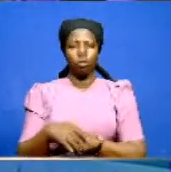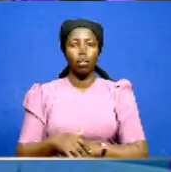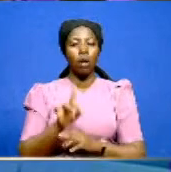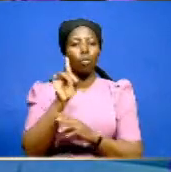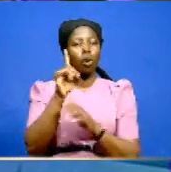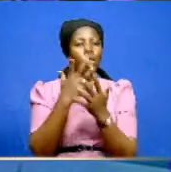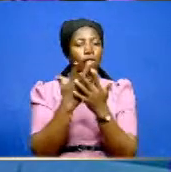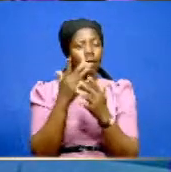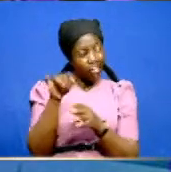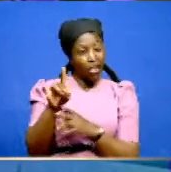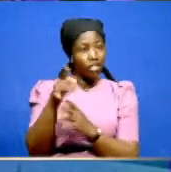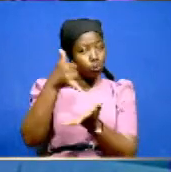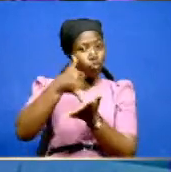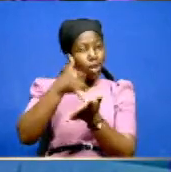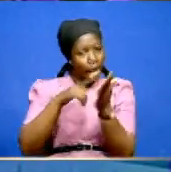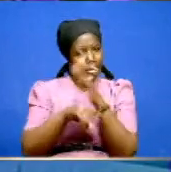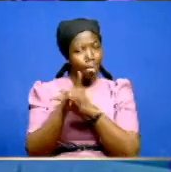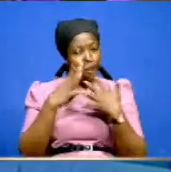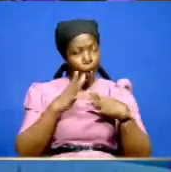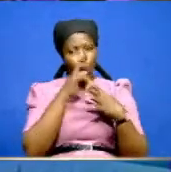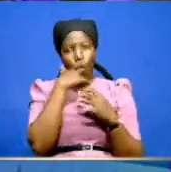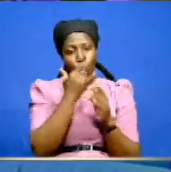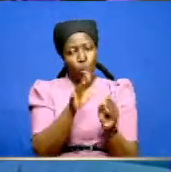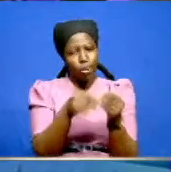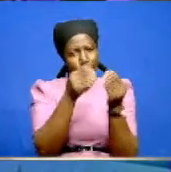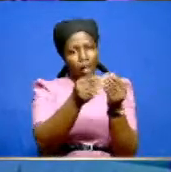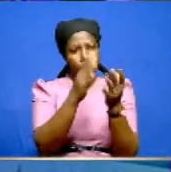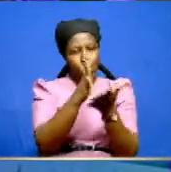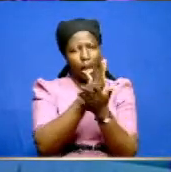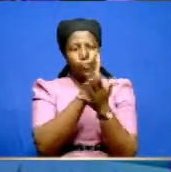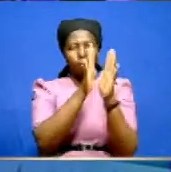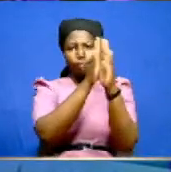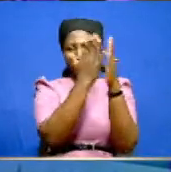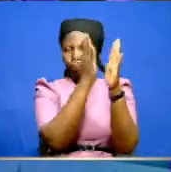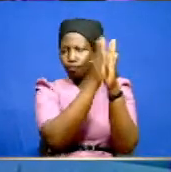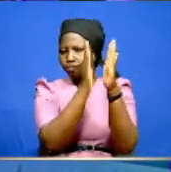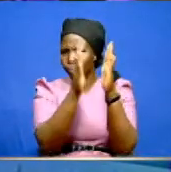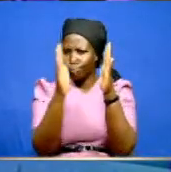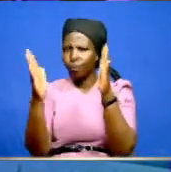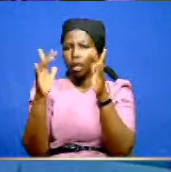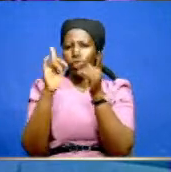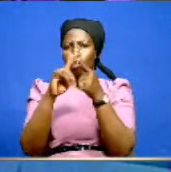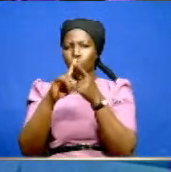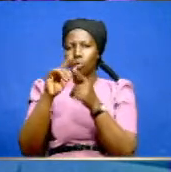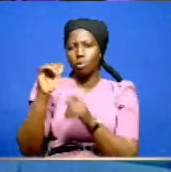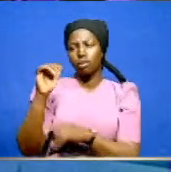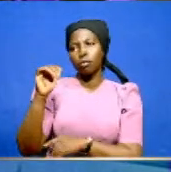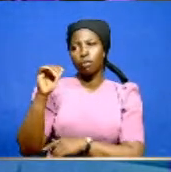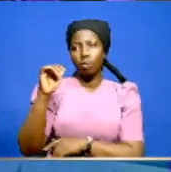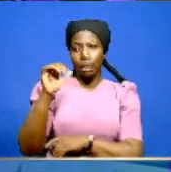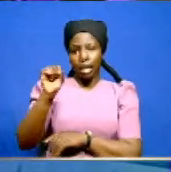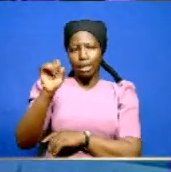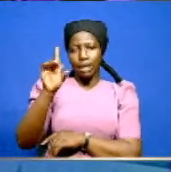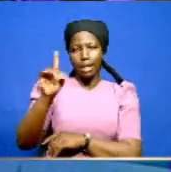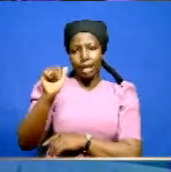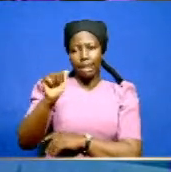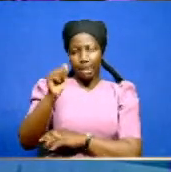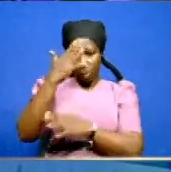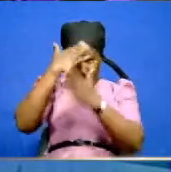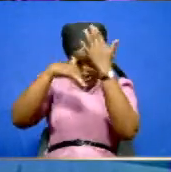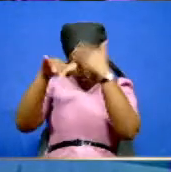who donated some sets of library to Adventist University of Africa,